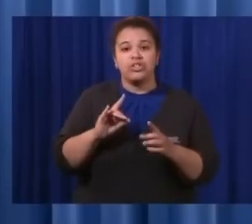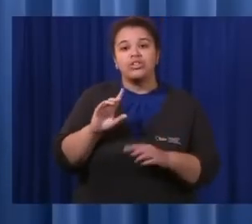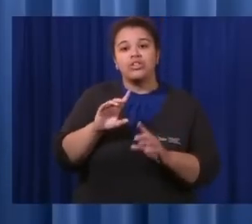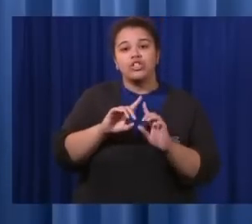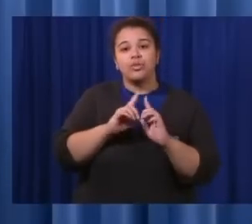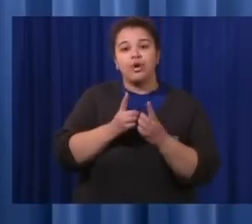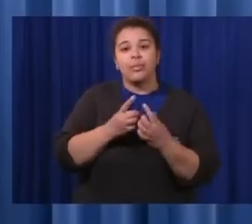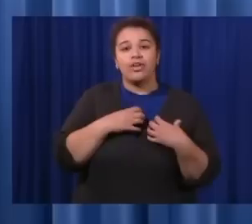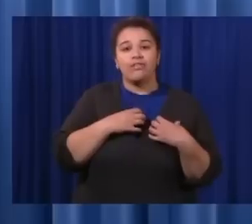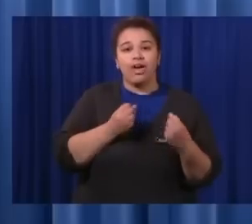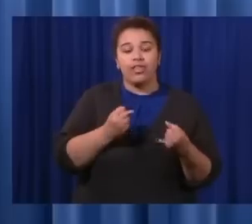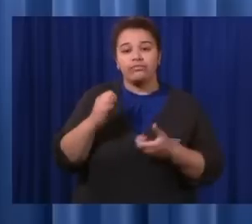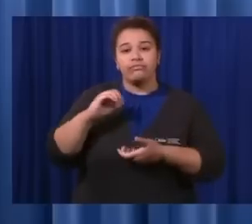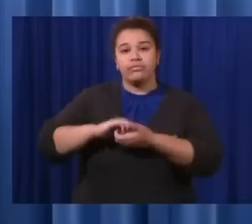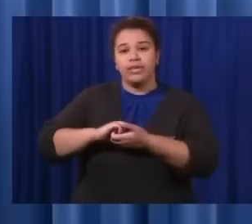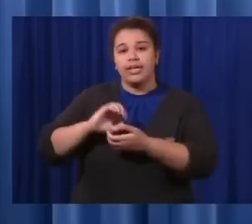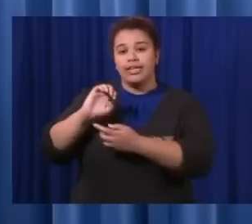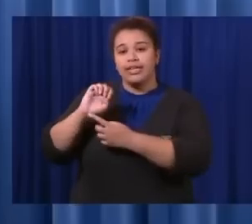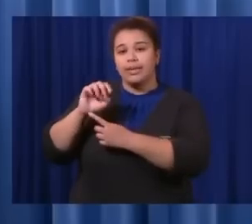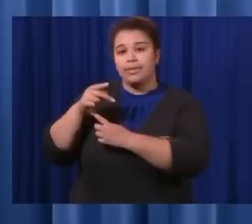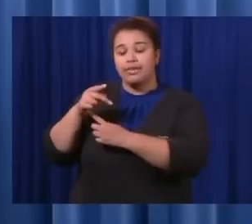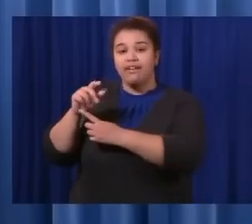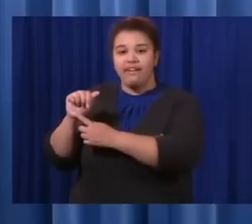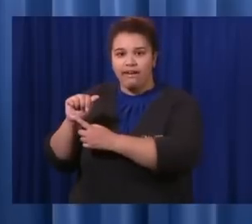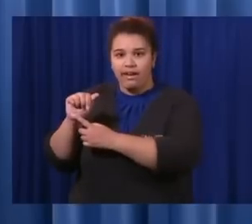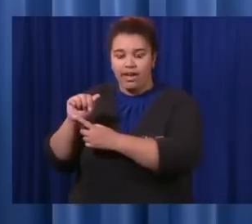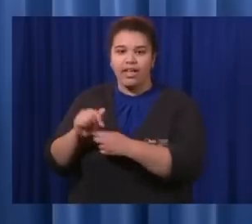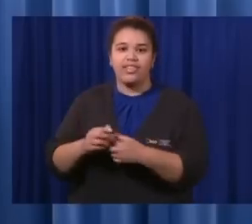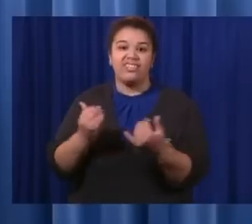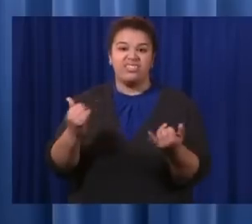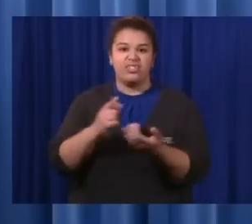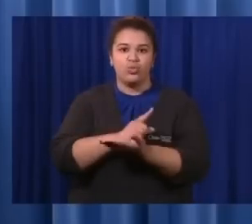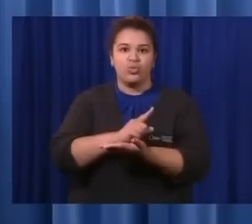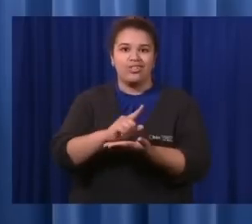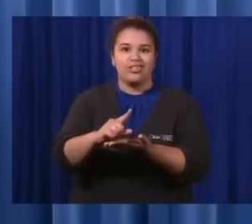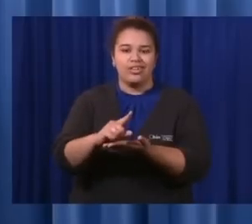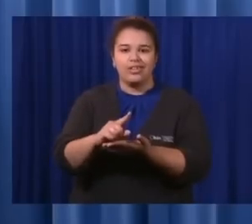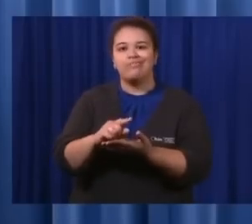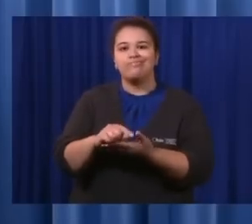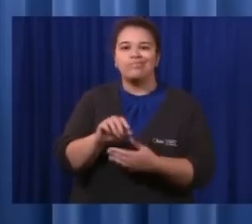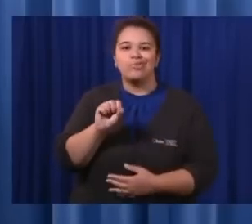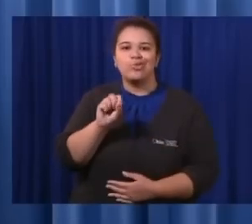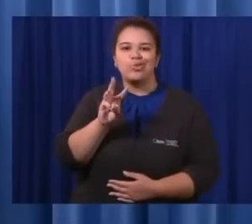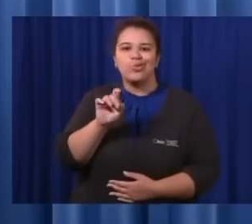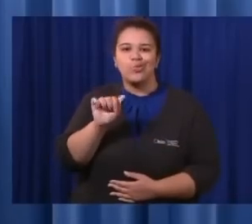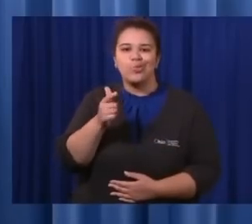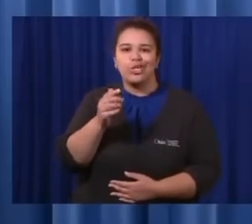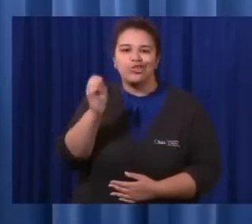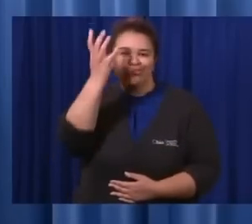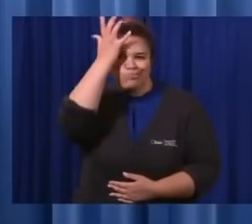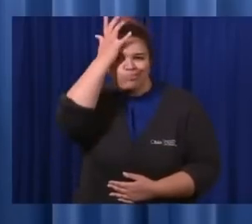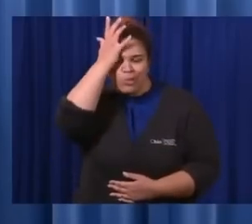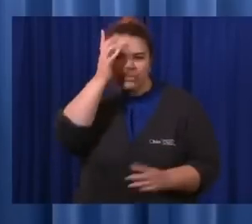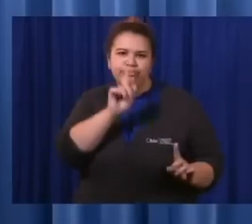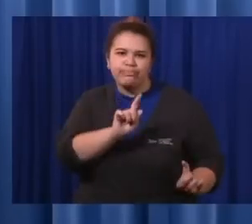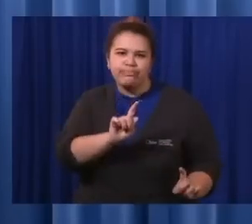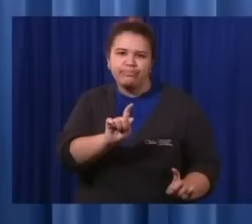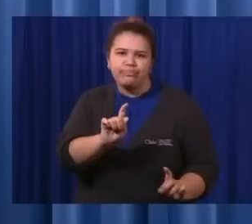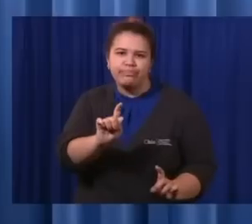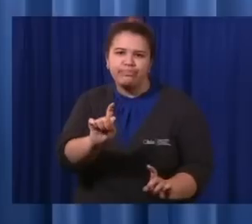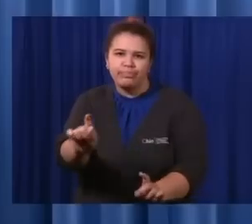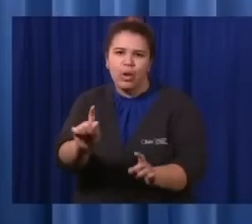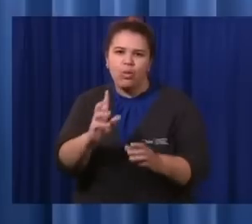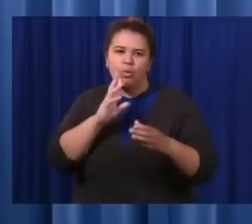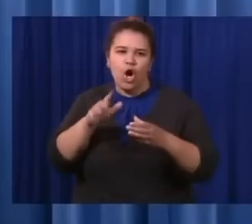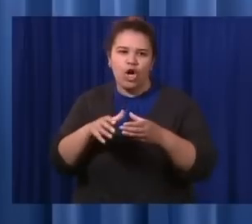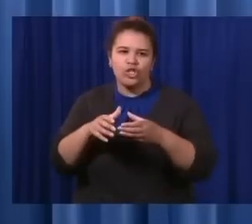start testing sewage in Ohio. And this week, there was a study out of Yale University that indicates testing sewage